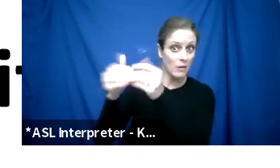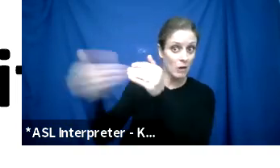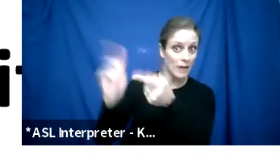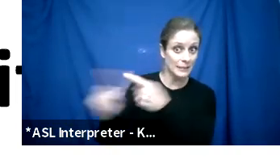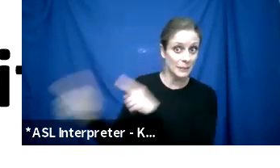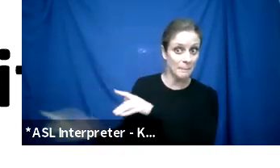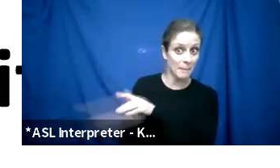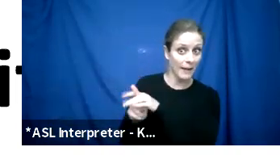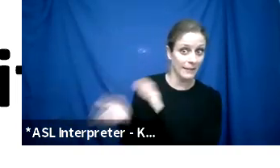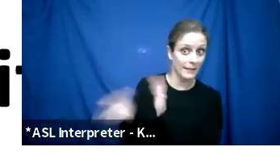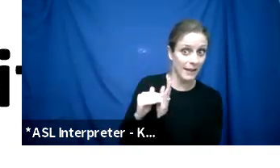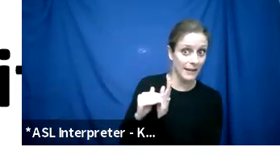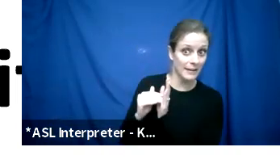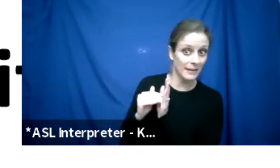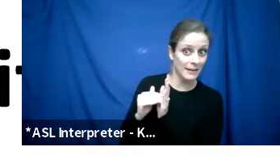comes back?